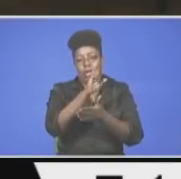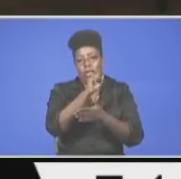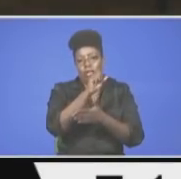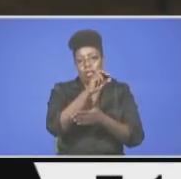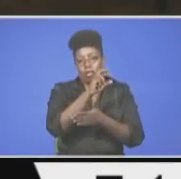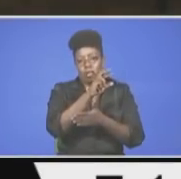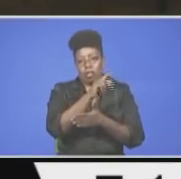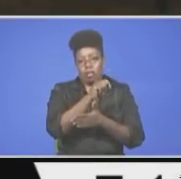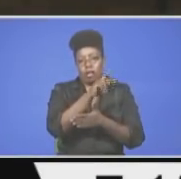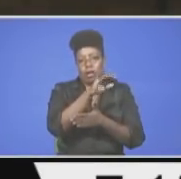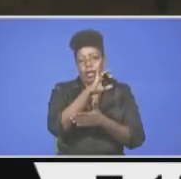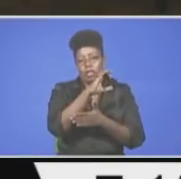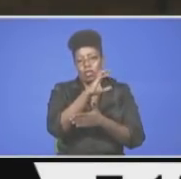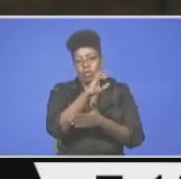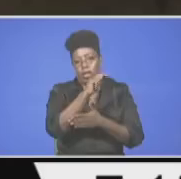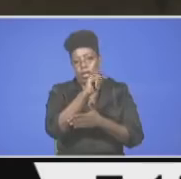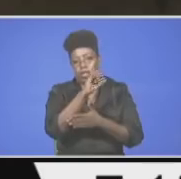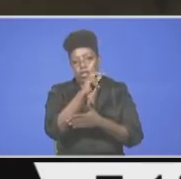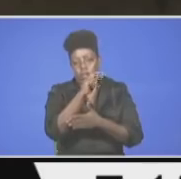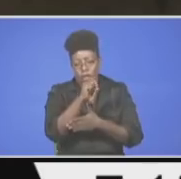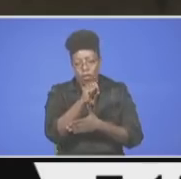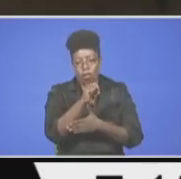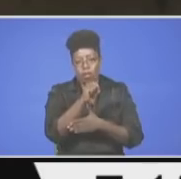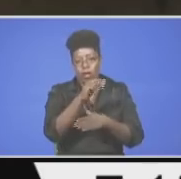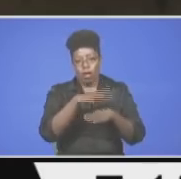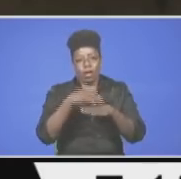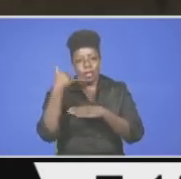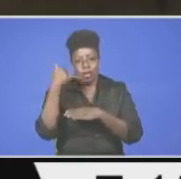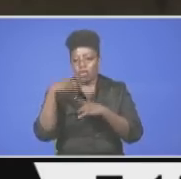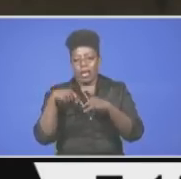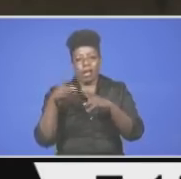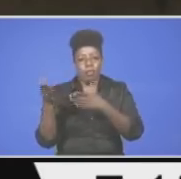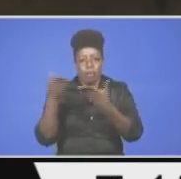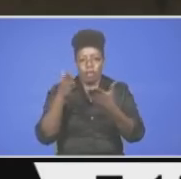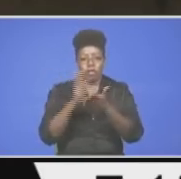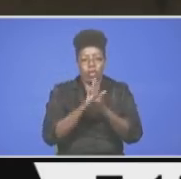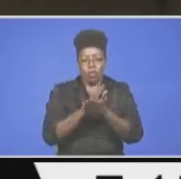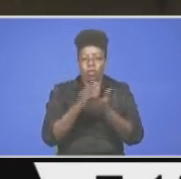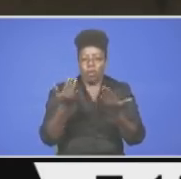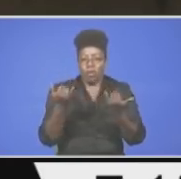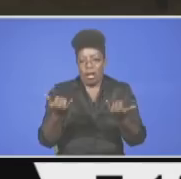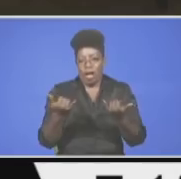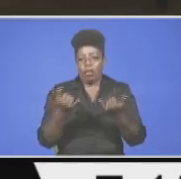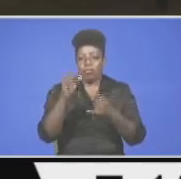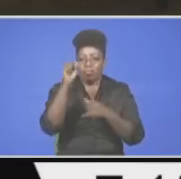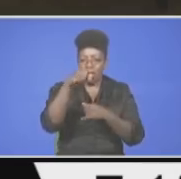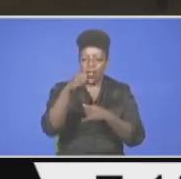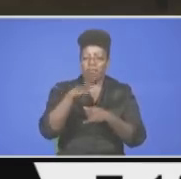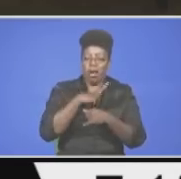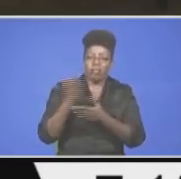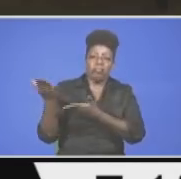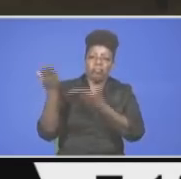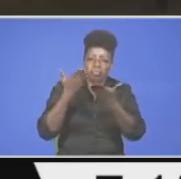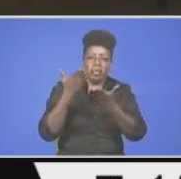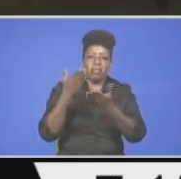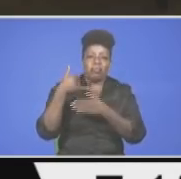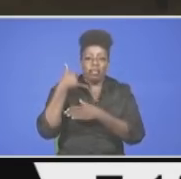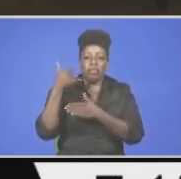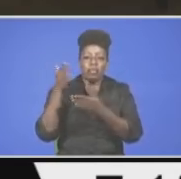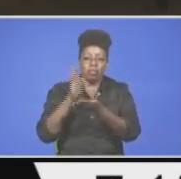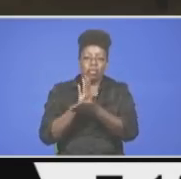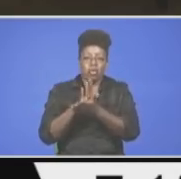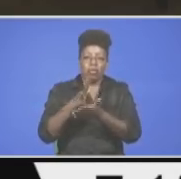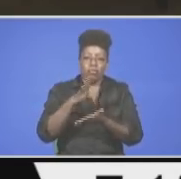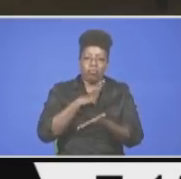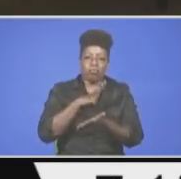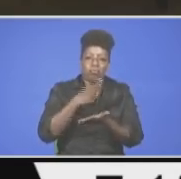cell use. Can't bring your cell to school and all that kind of stuff. Oh, no, man. We want you to bring your cell to school after we get this set up. Bring your